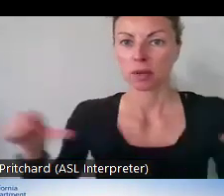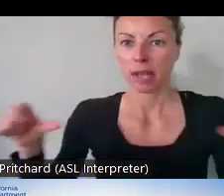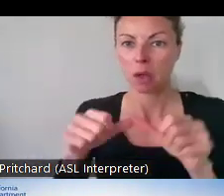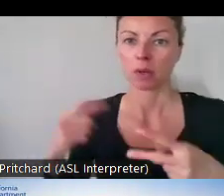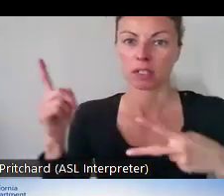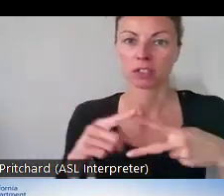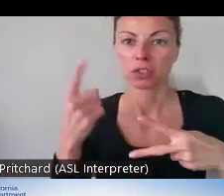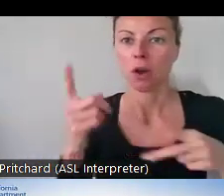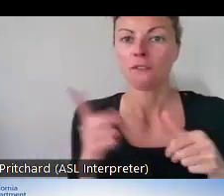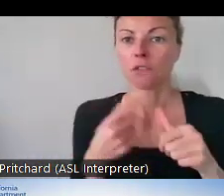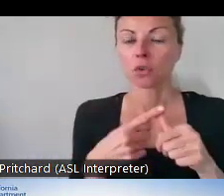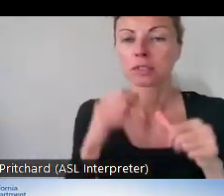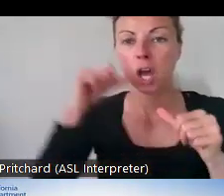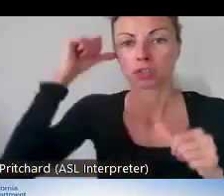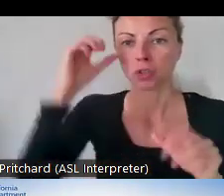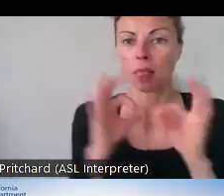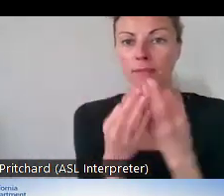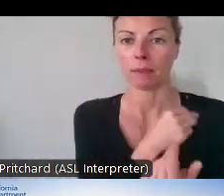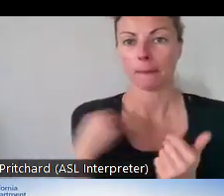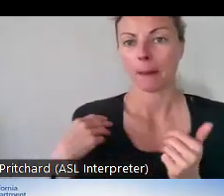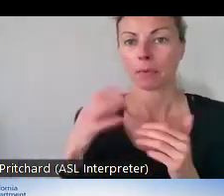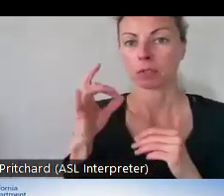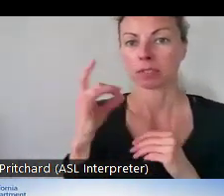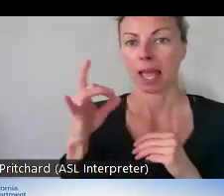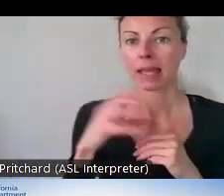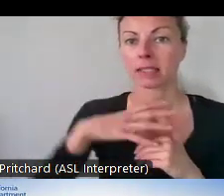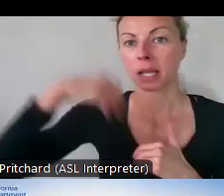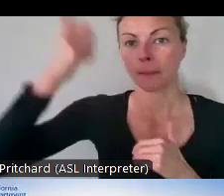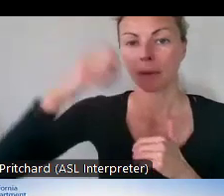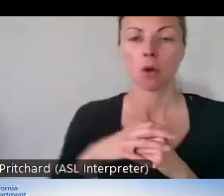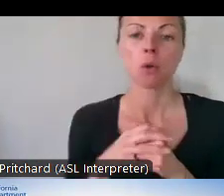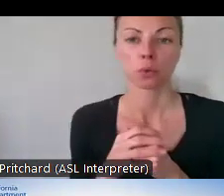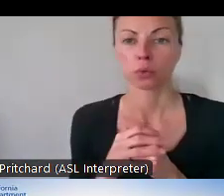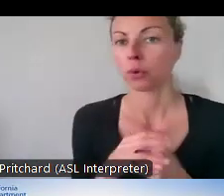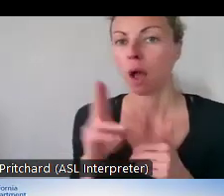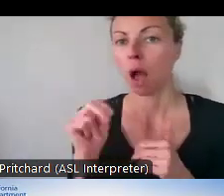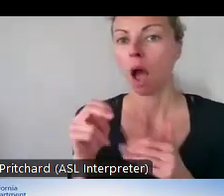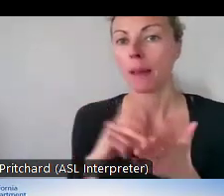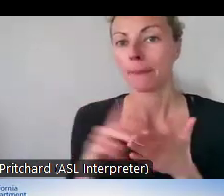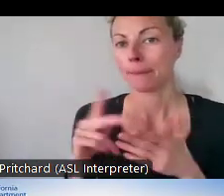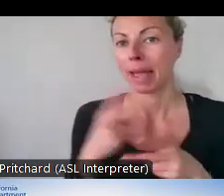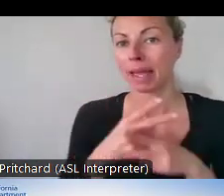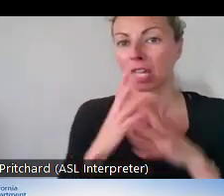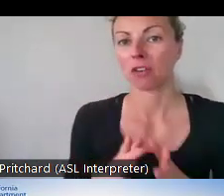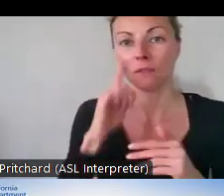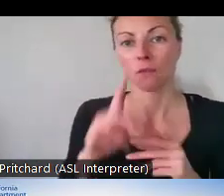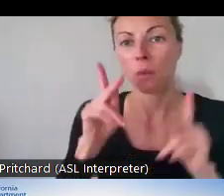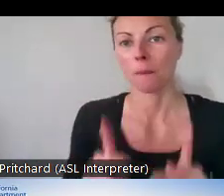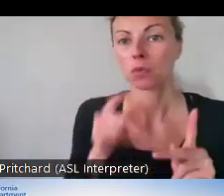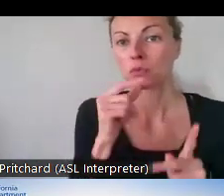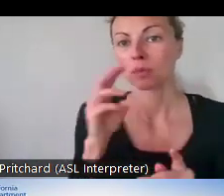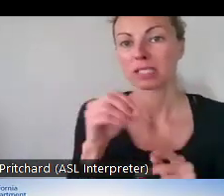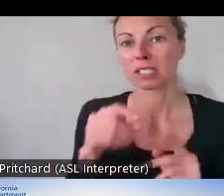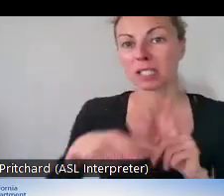is adult family members 18 and over who are in the role of informal or unpaid caregiver of someone who is 60 and over, regardless